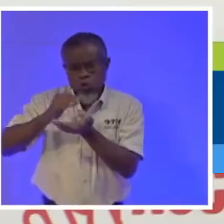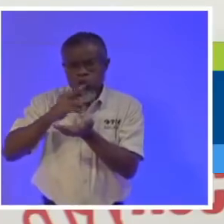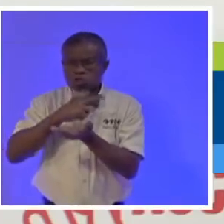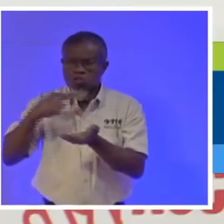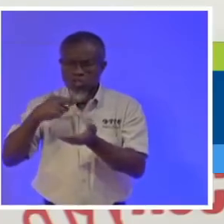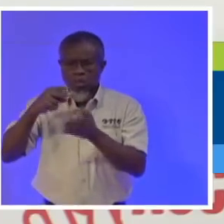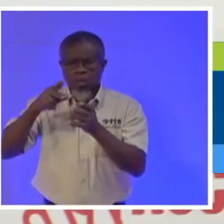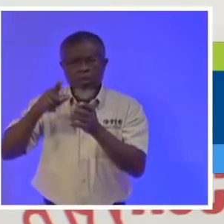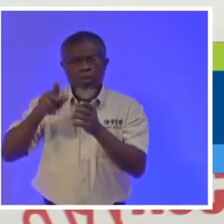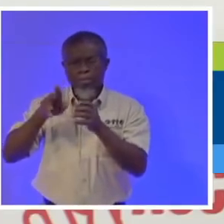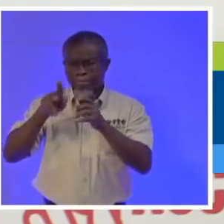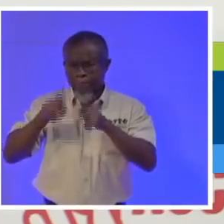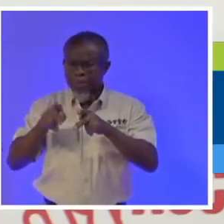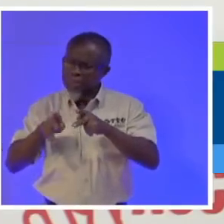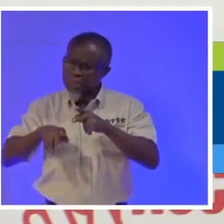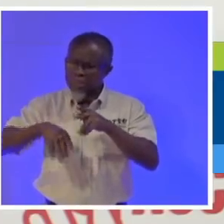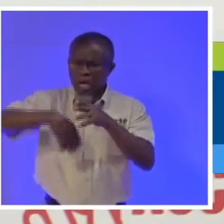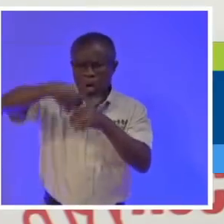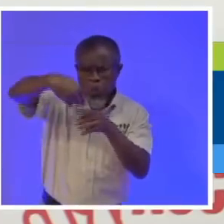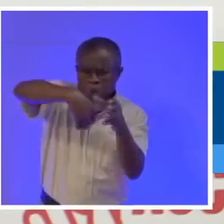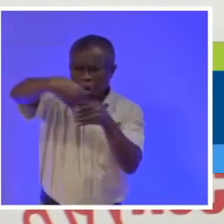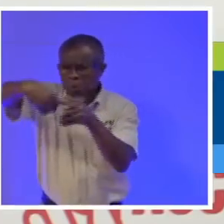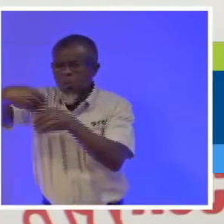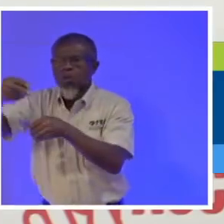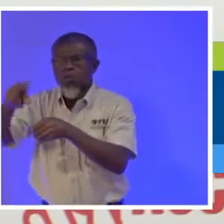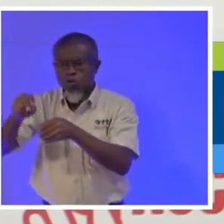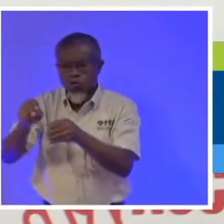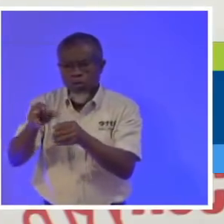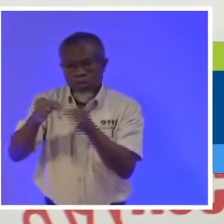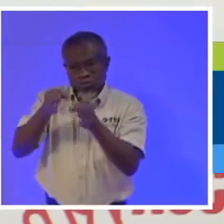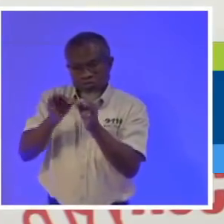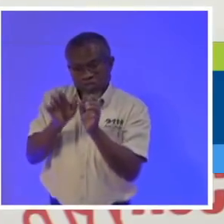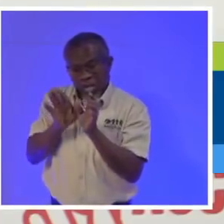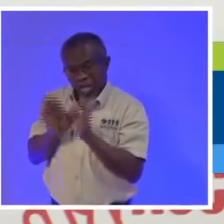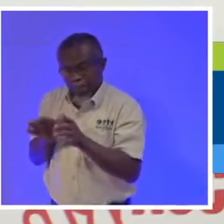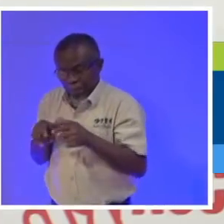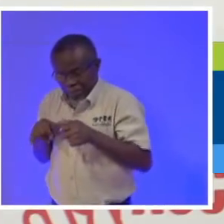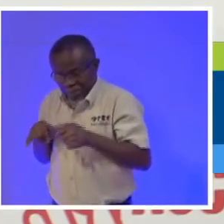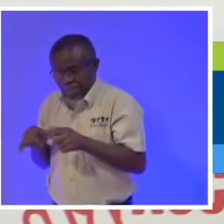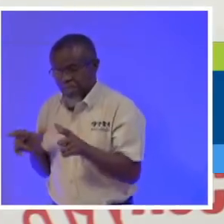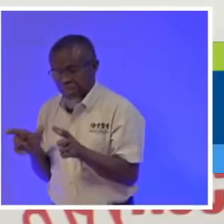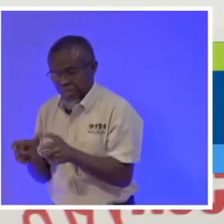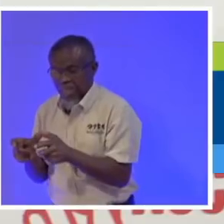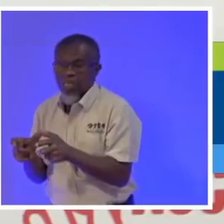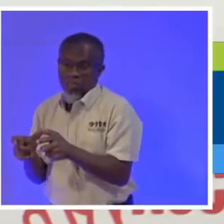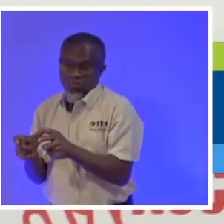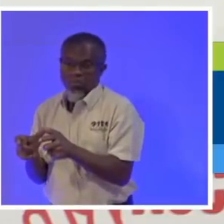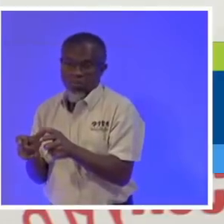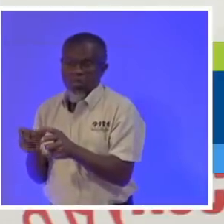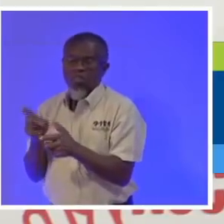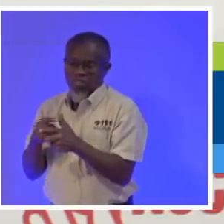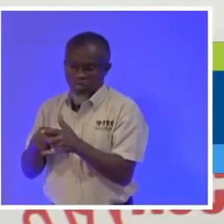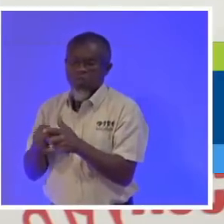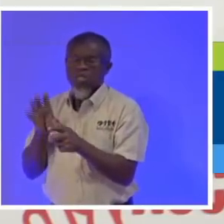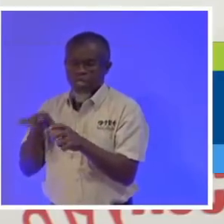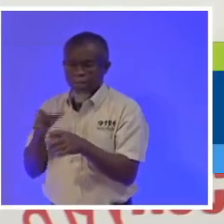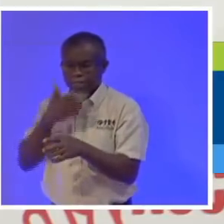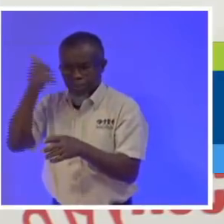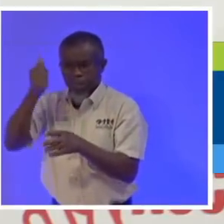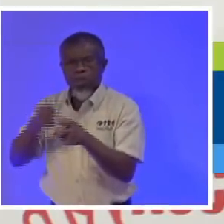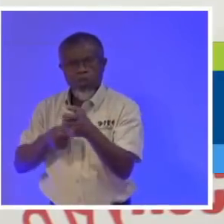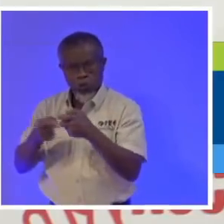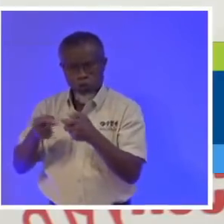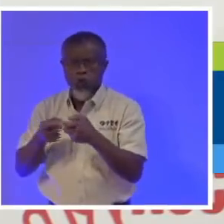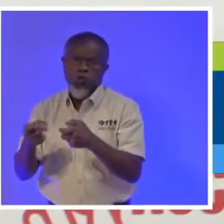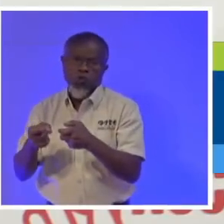people moving around to the greatest extent possible. We continue to review the data. If there's enough evidence to suggest that we would want